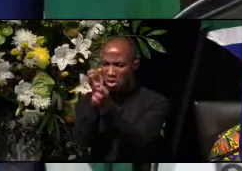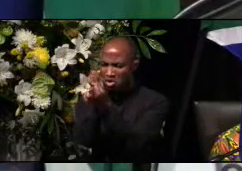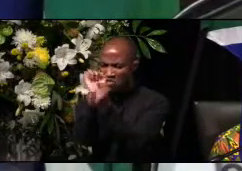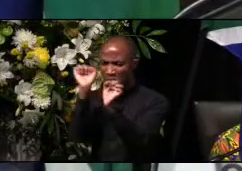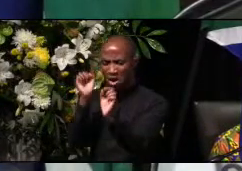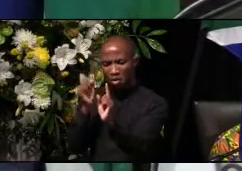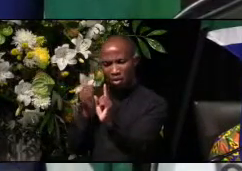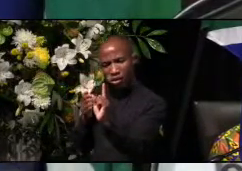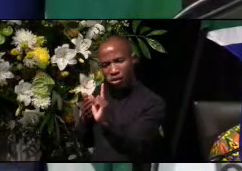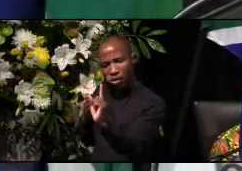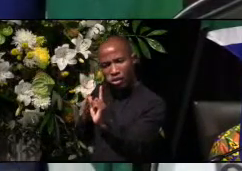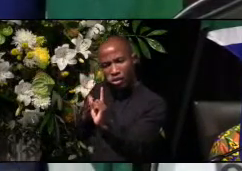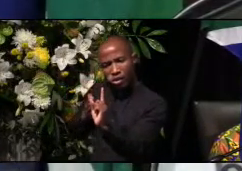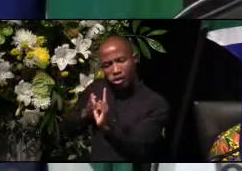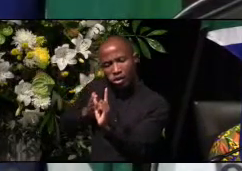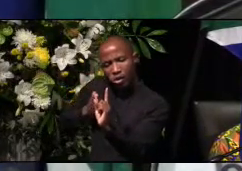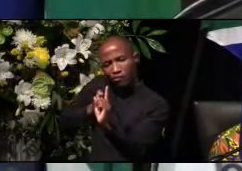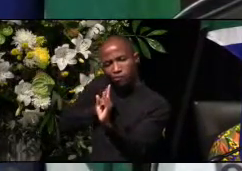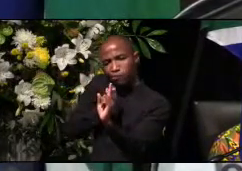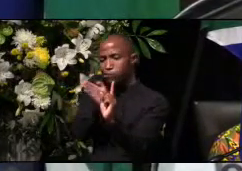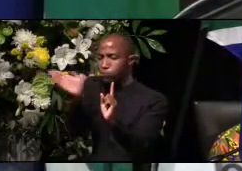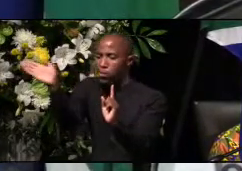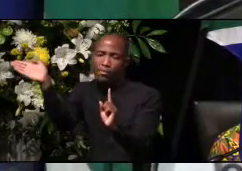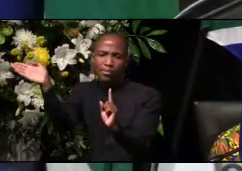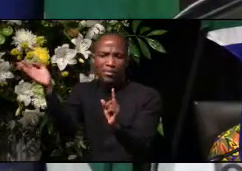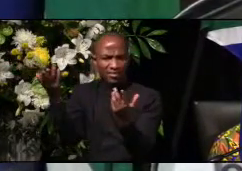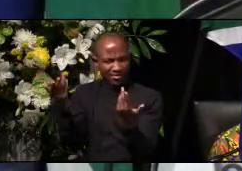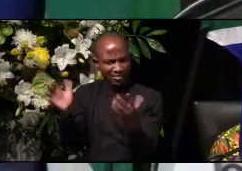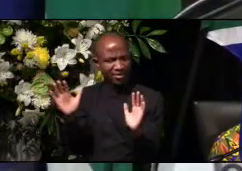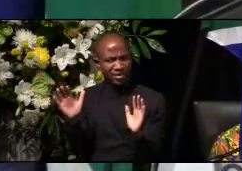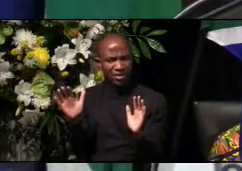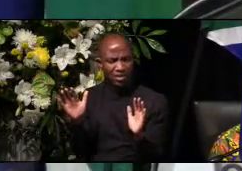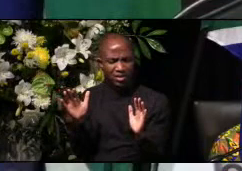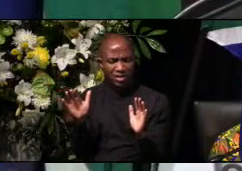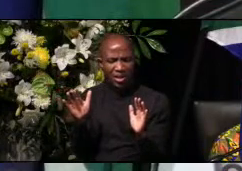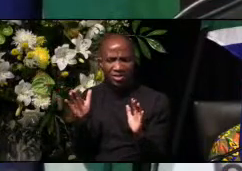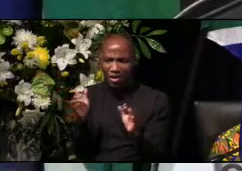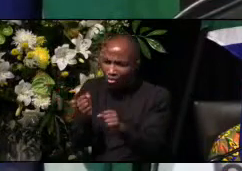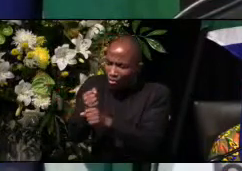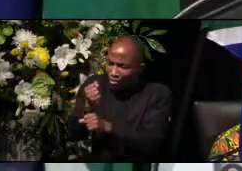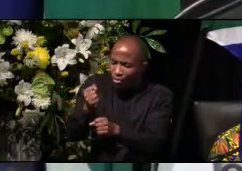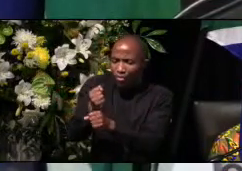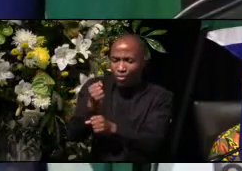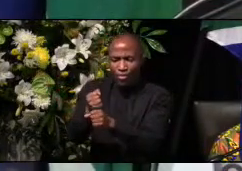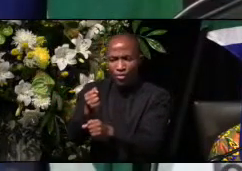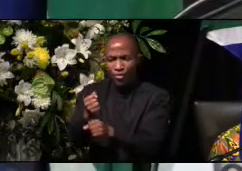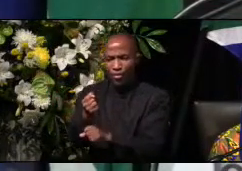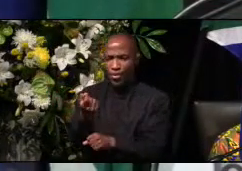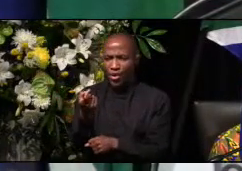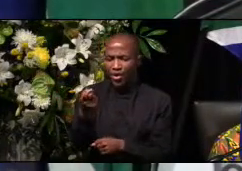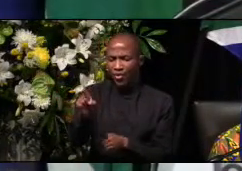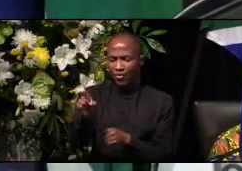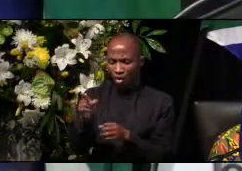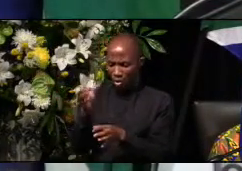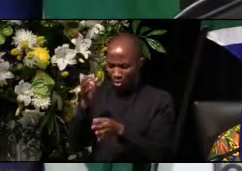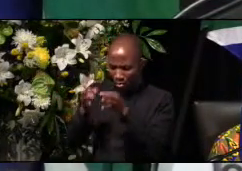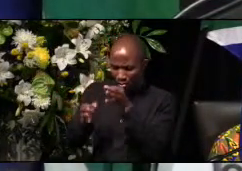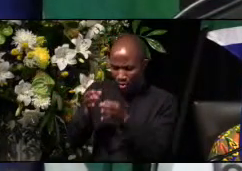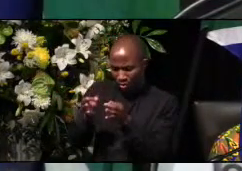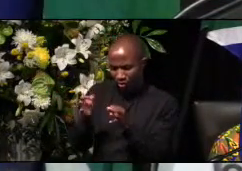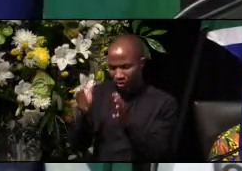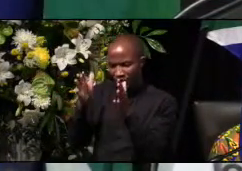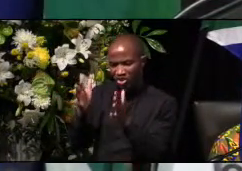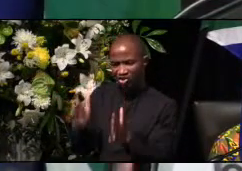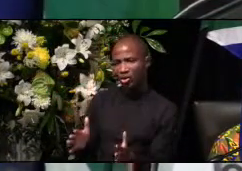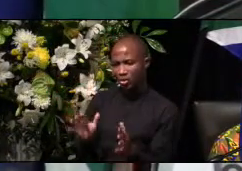this is important because he speaks about a career politician and this is not going to bring about Service delivery so